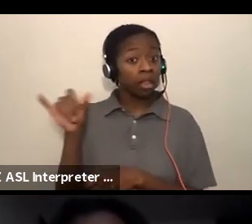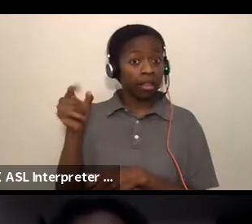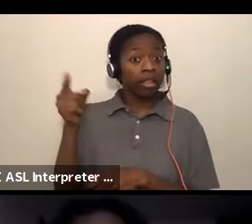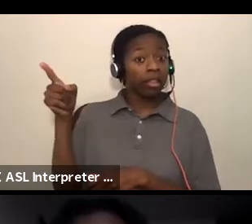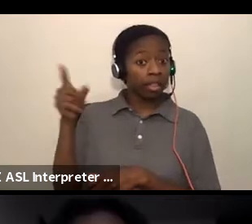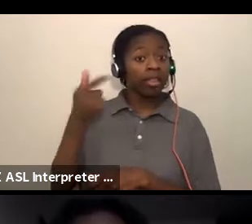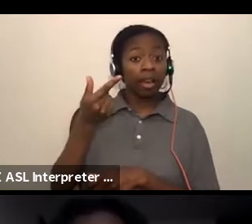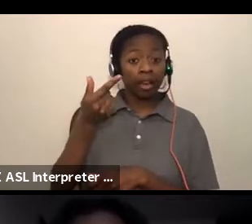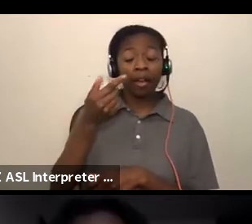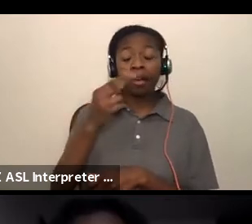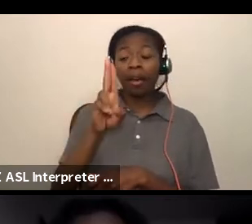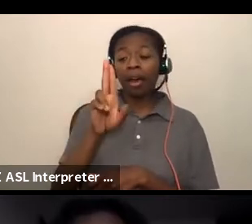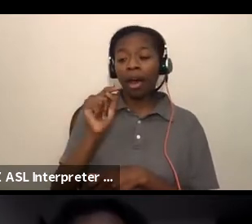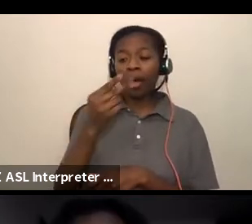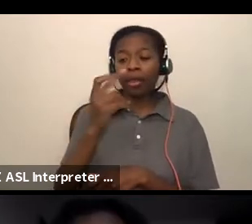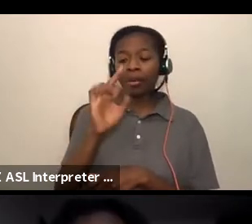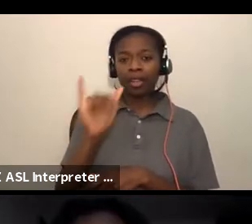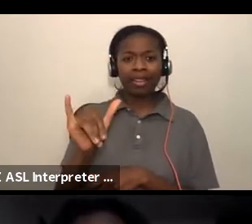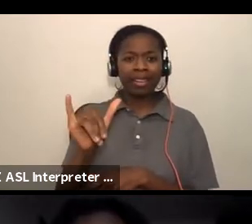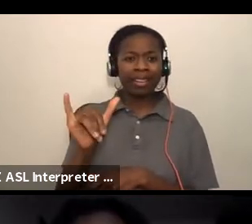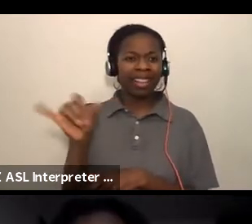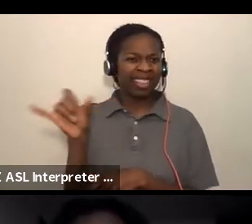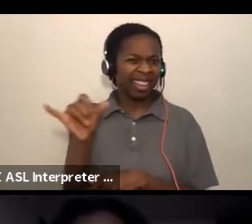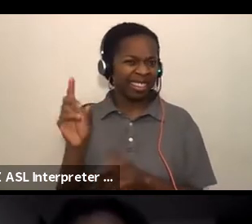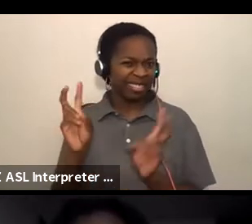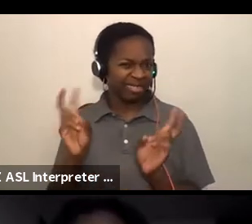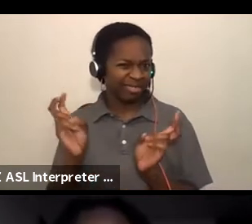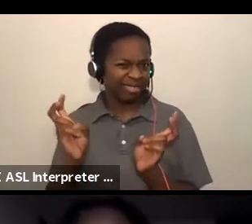refer to them as the IKEA with an erection,